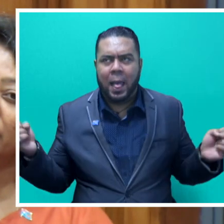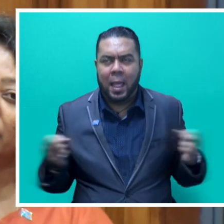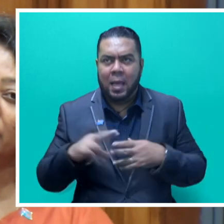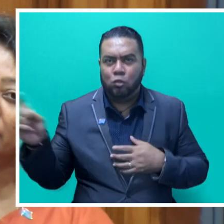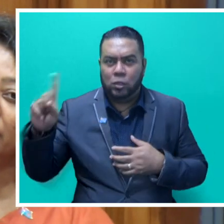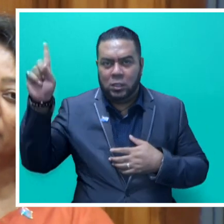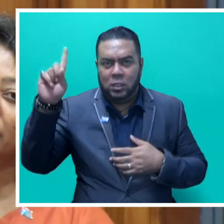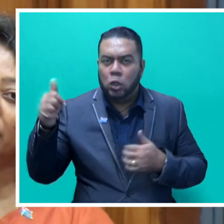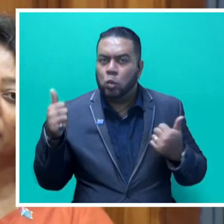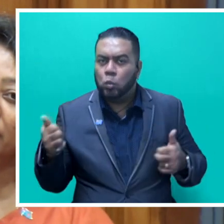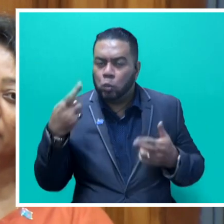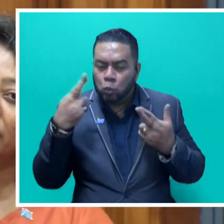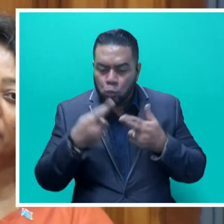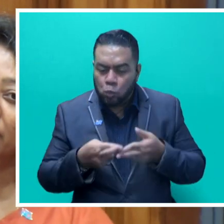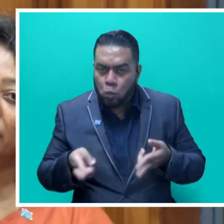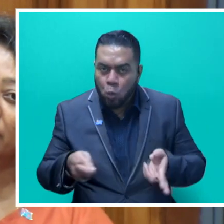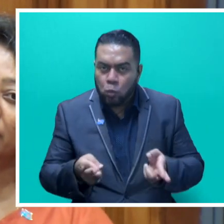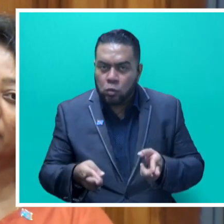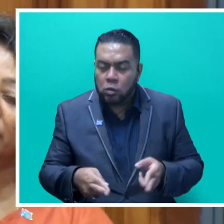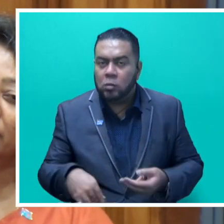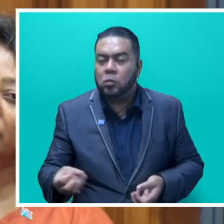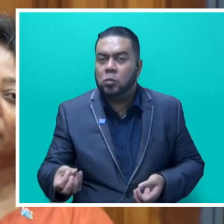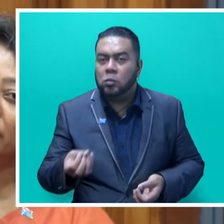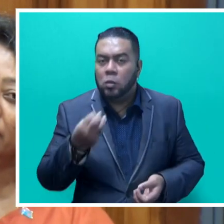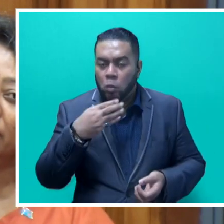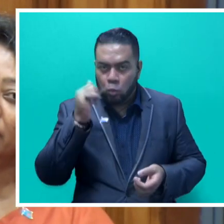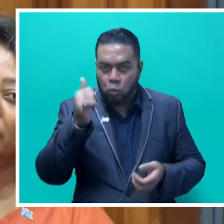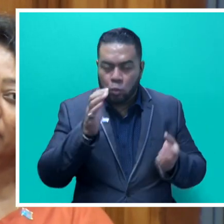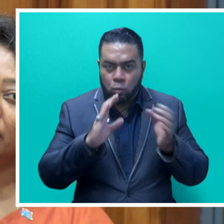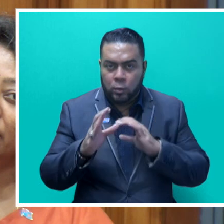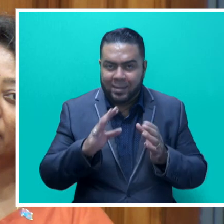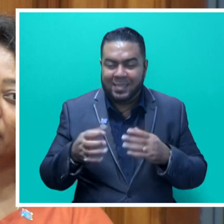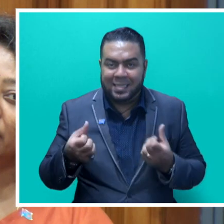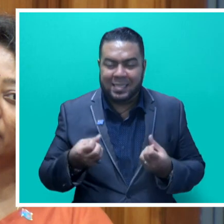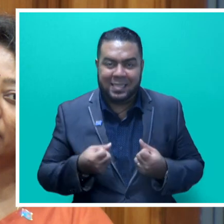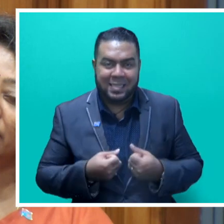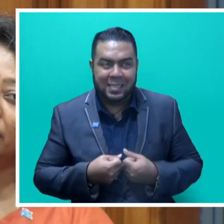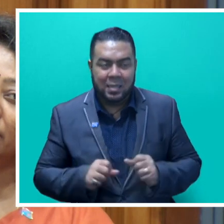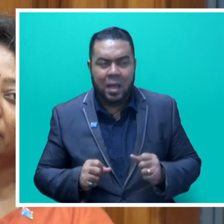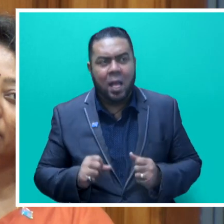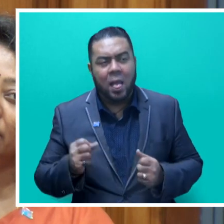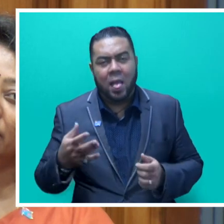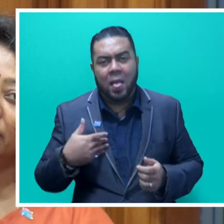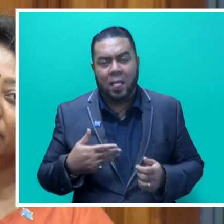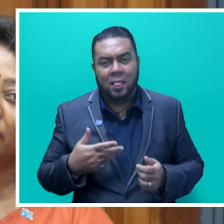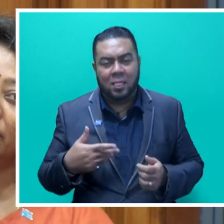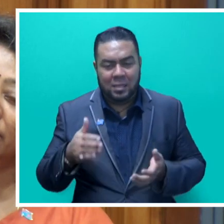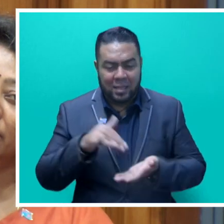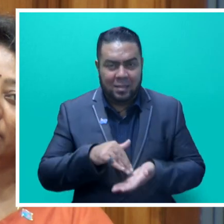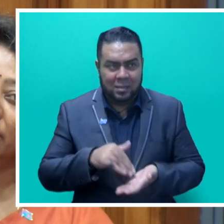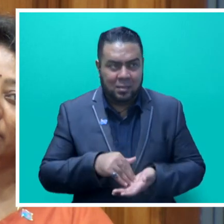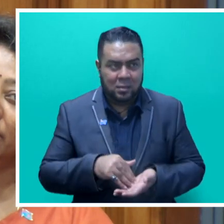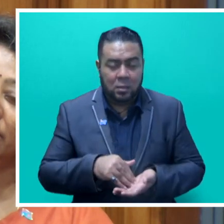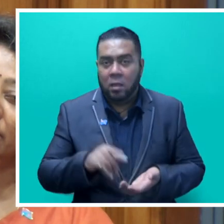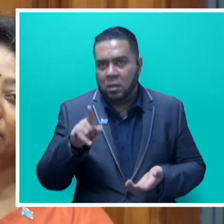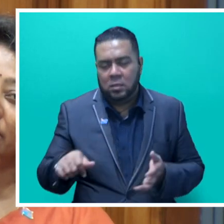roads, potable drinking water, a good communication system, health centers, etc. The absence of these facilities makes